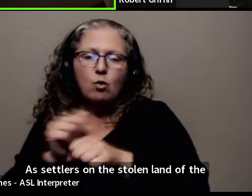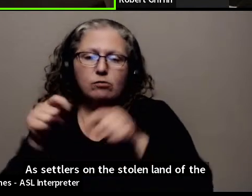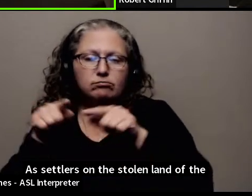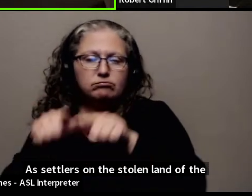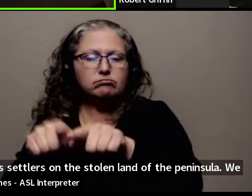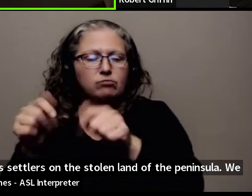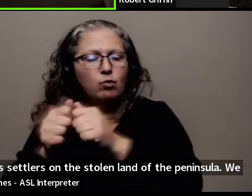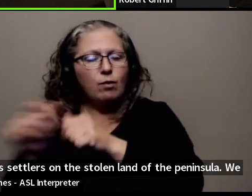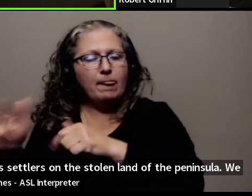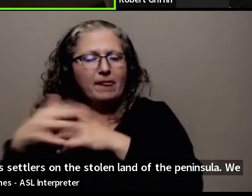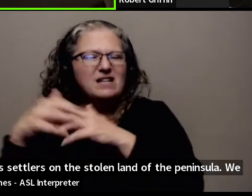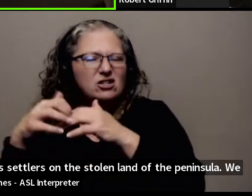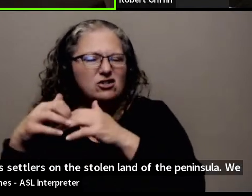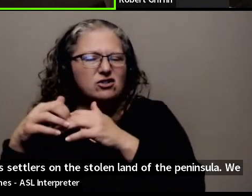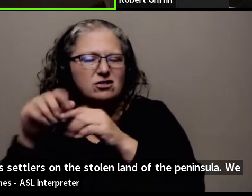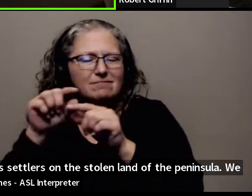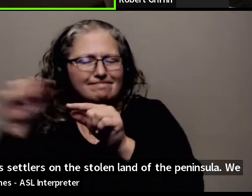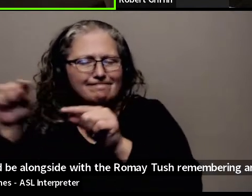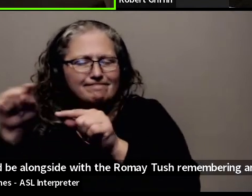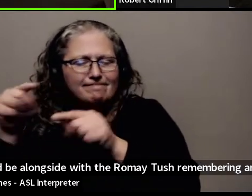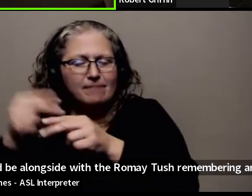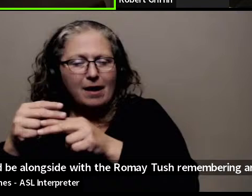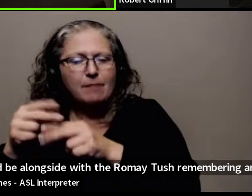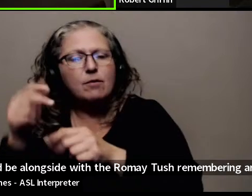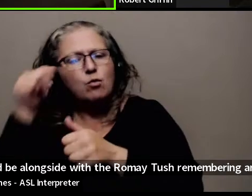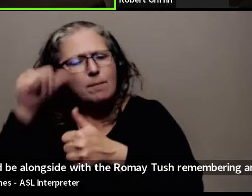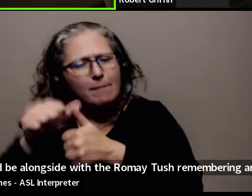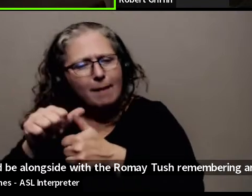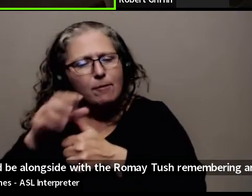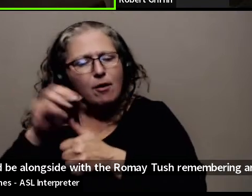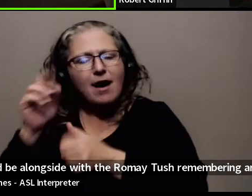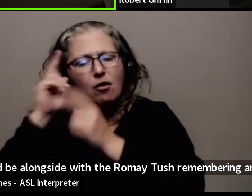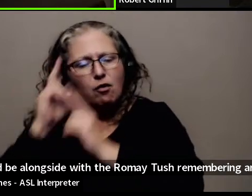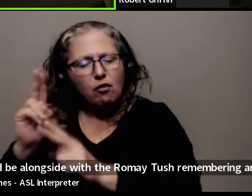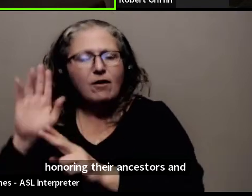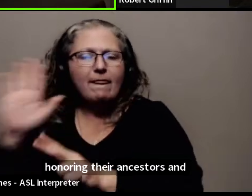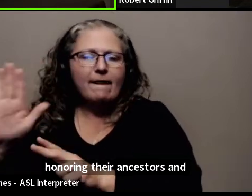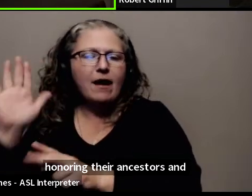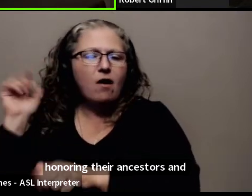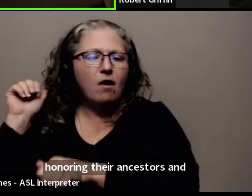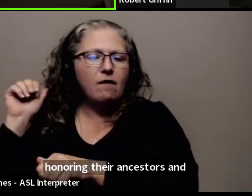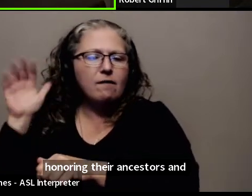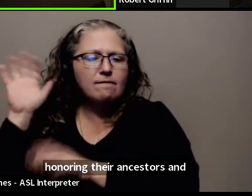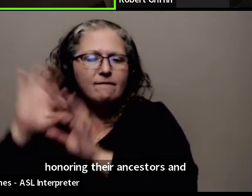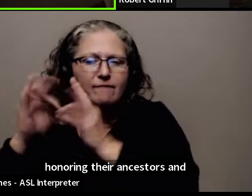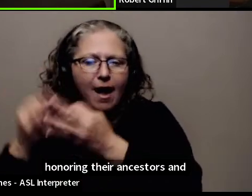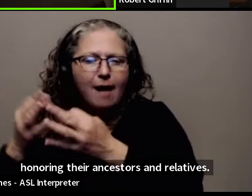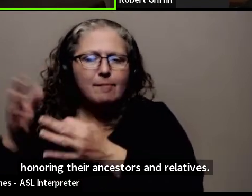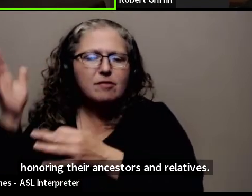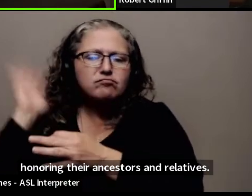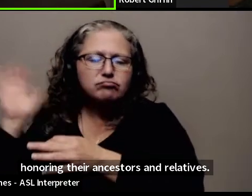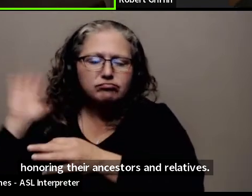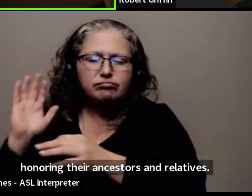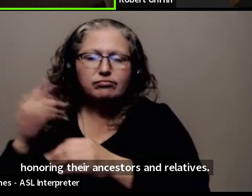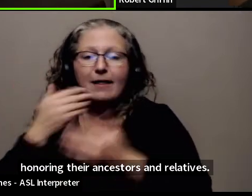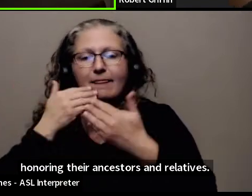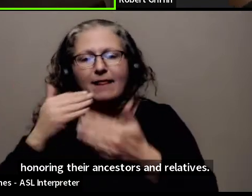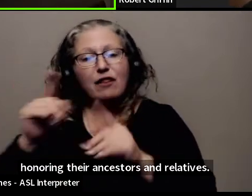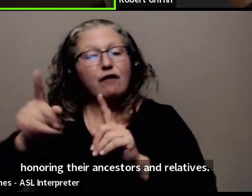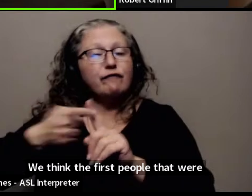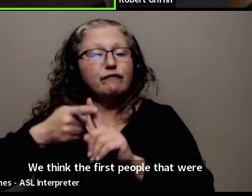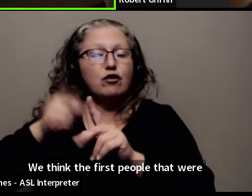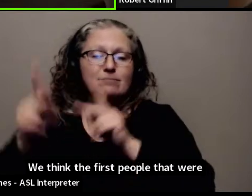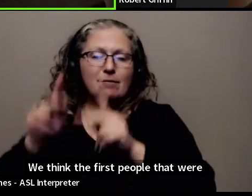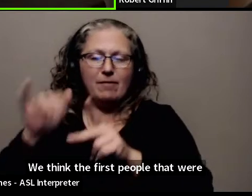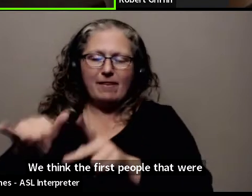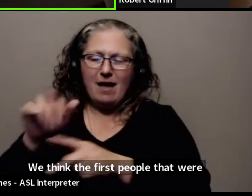Ramaytush, remembering and honoring their ancestors and relatives. We thank the first people, the Ramaytush